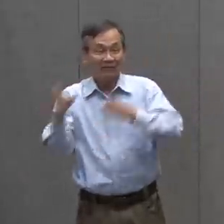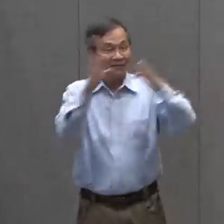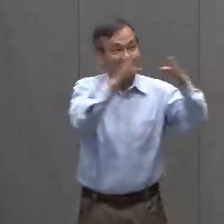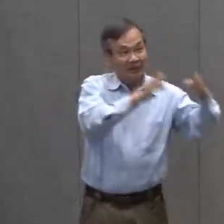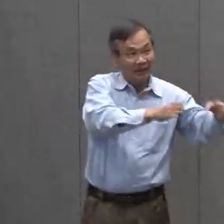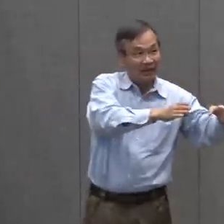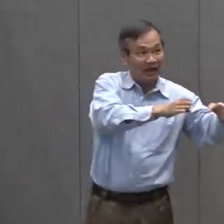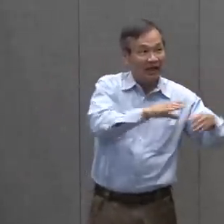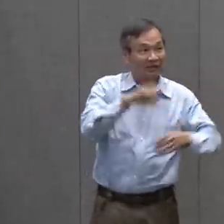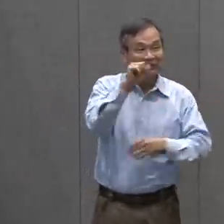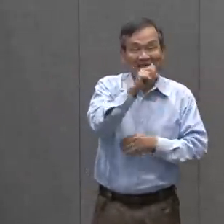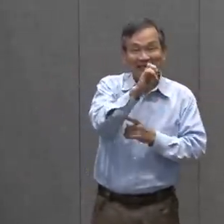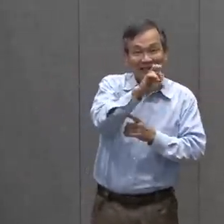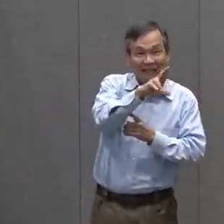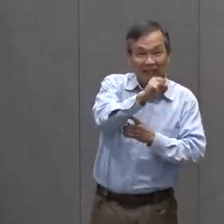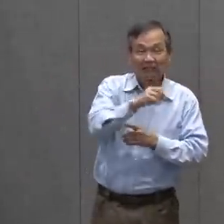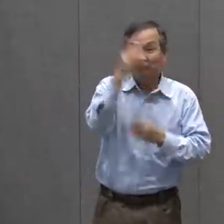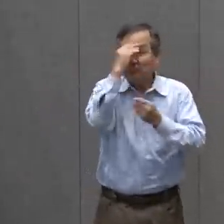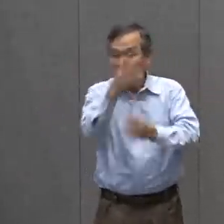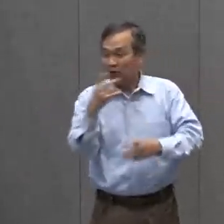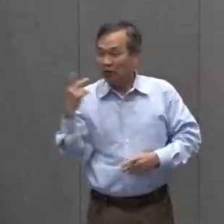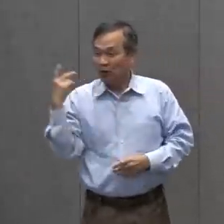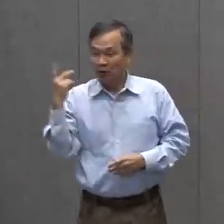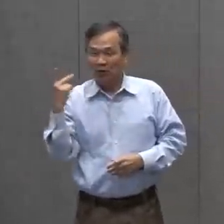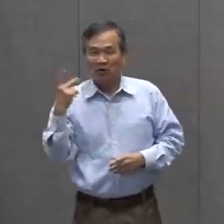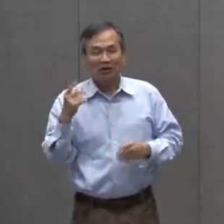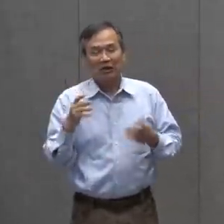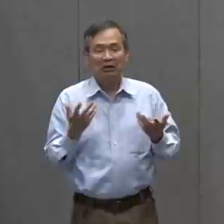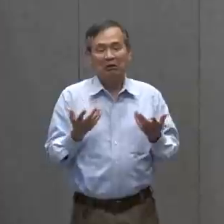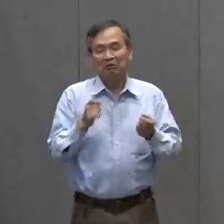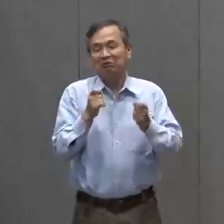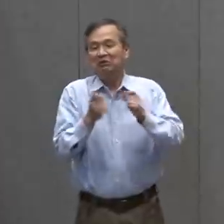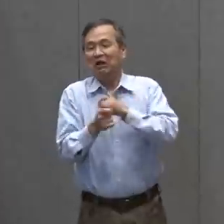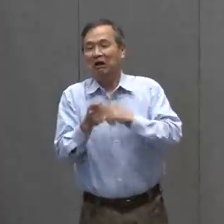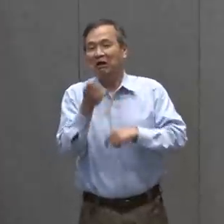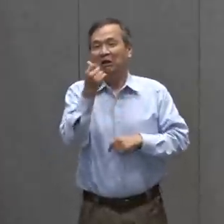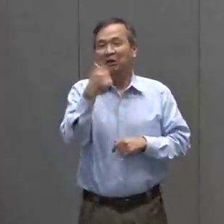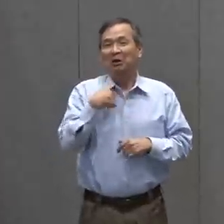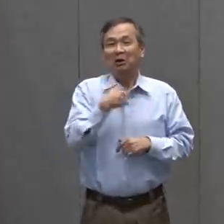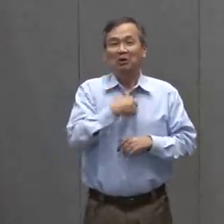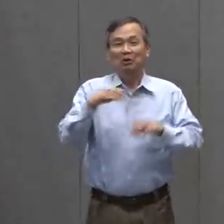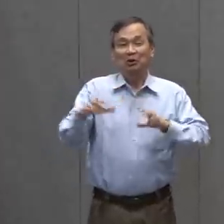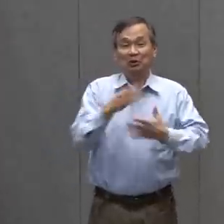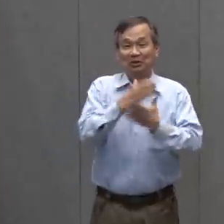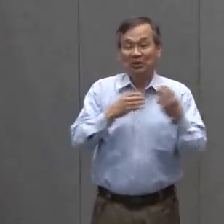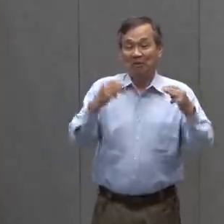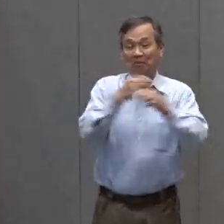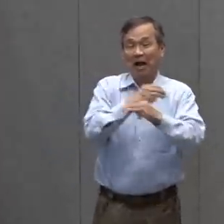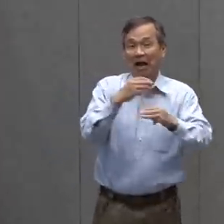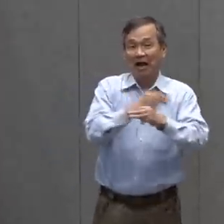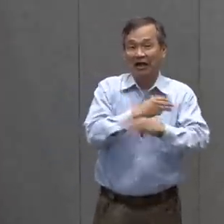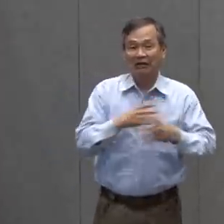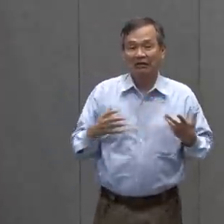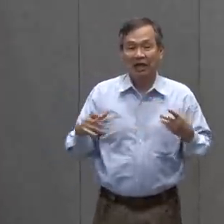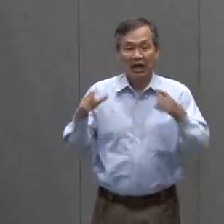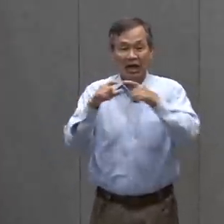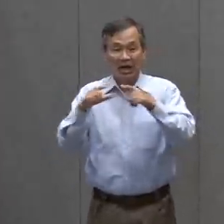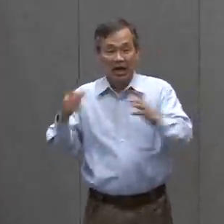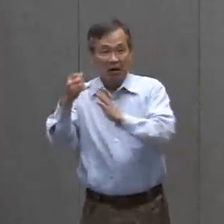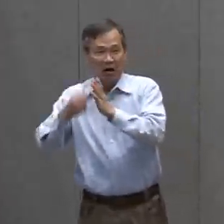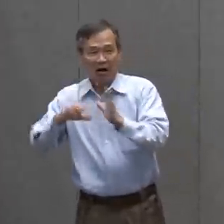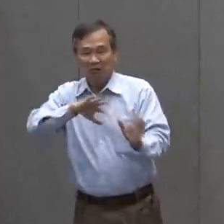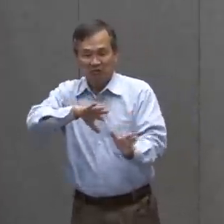am Mrs. Sears. So we are going to be changing things up a little bit. We'll be doing some math instead of language arts right